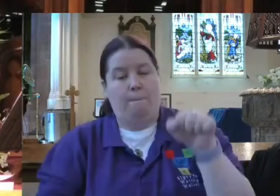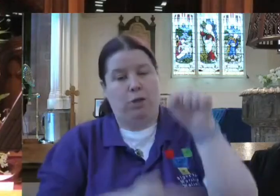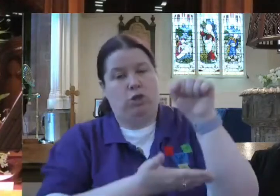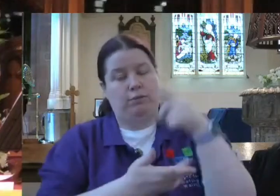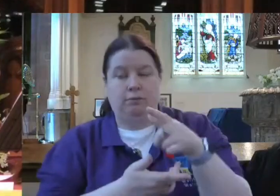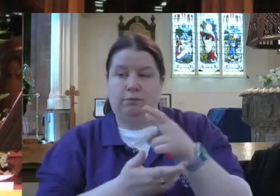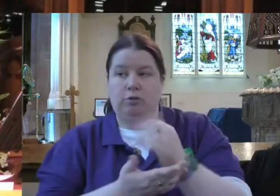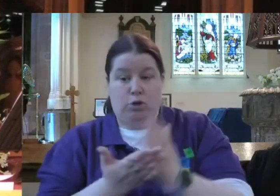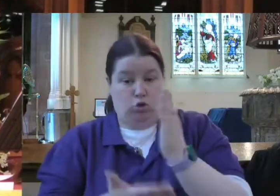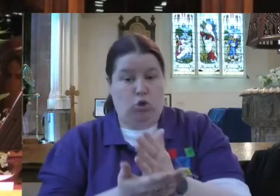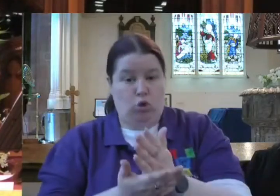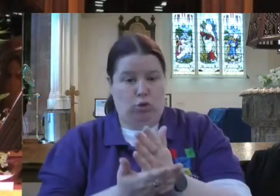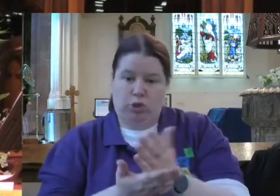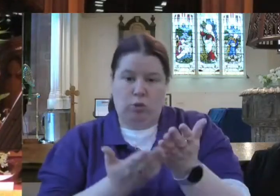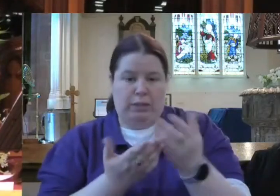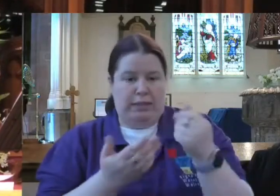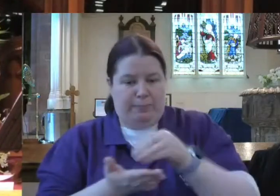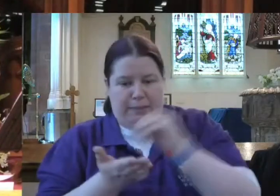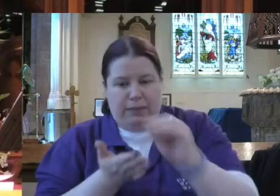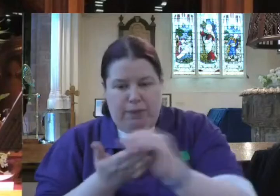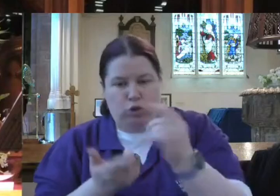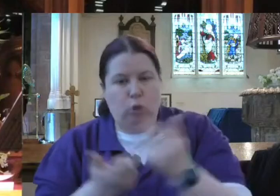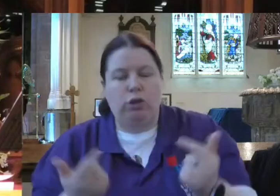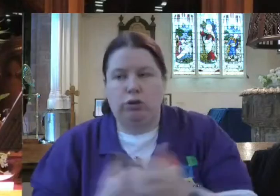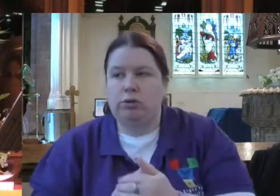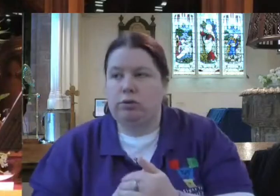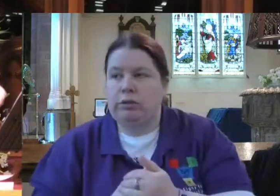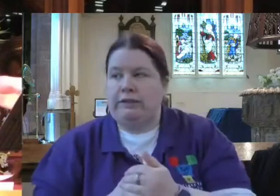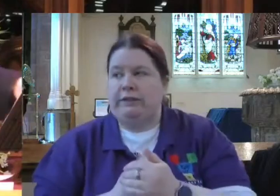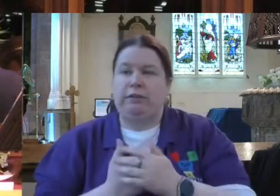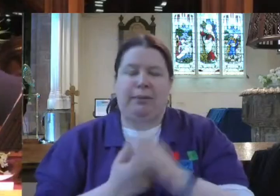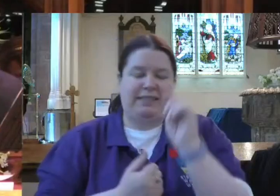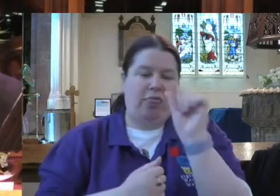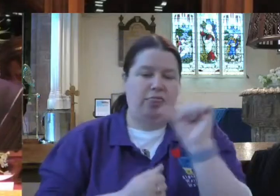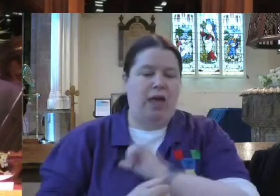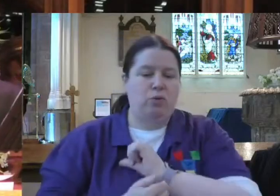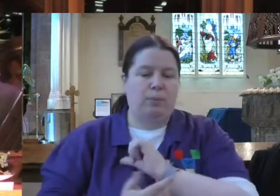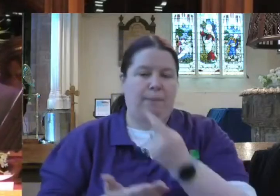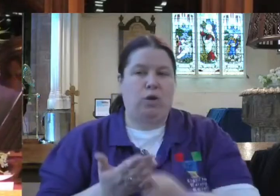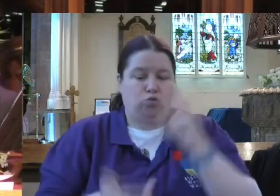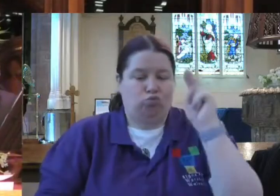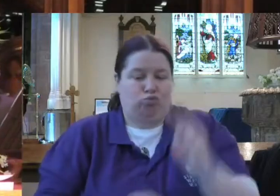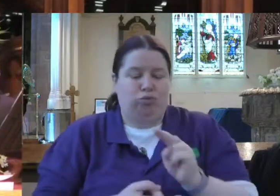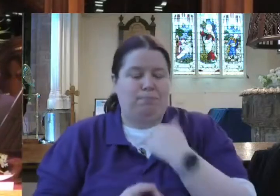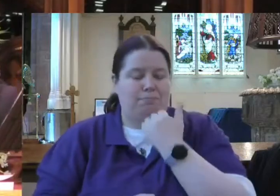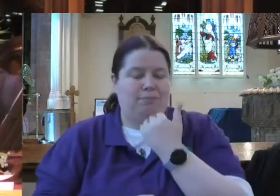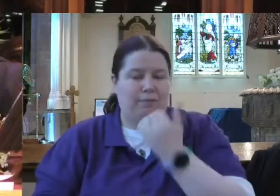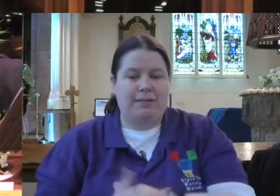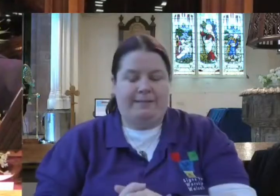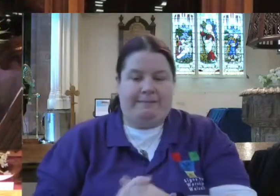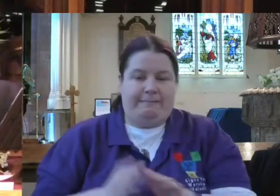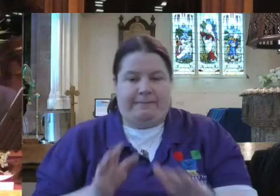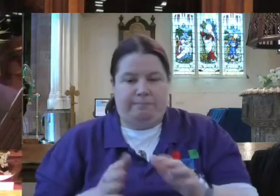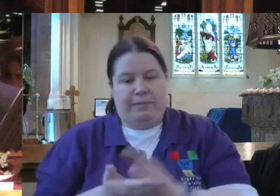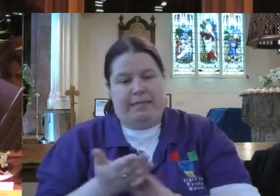always try and balance it. But this year we're actually facing a shortfall. We're facing about a £10,000 shortfall. And that means we're going to have to dig into